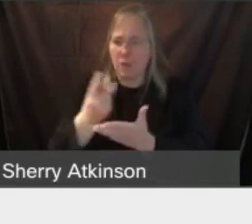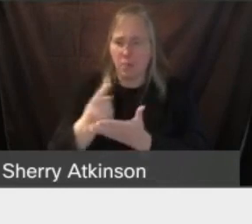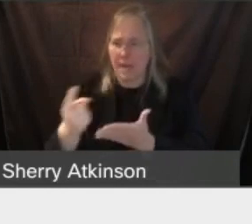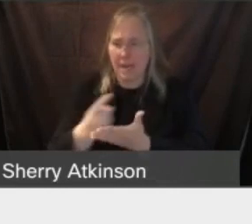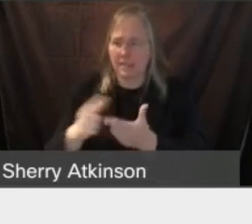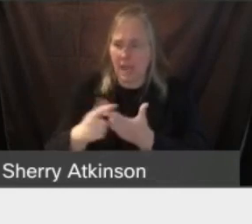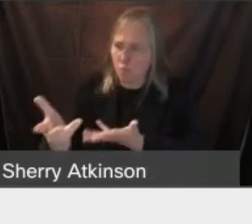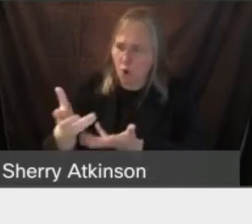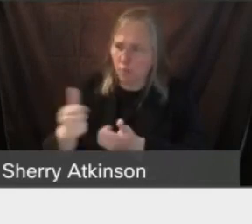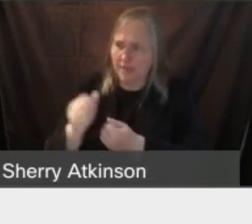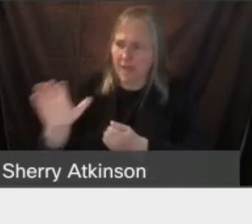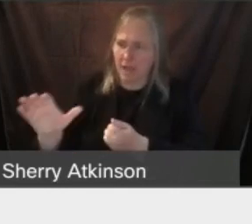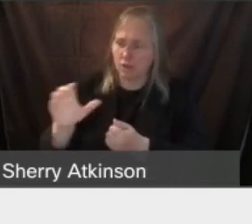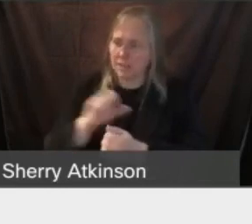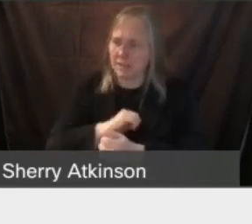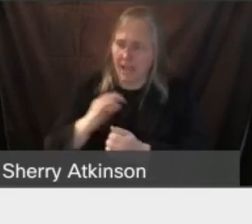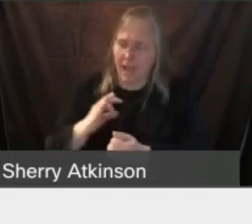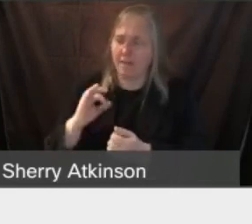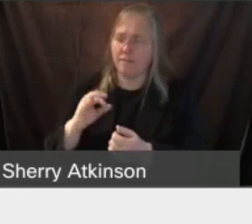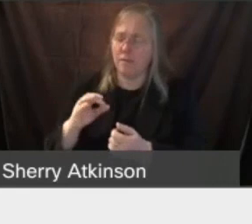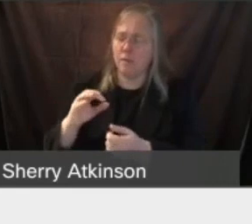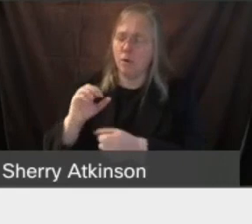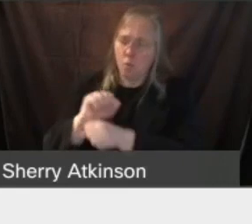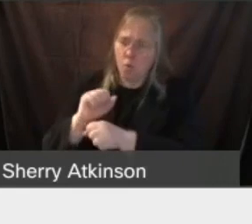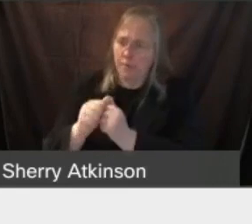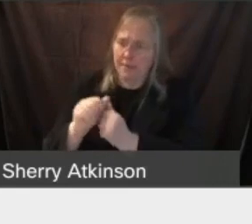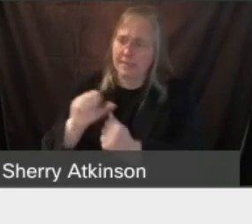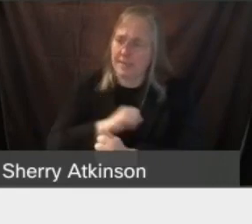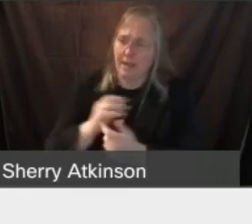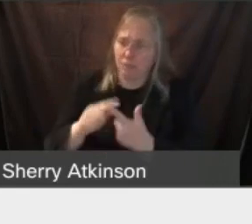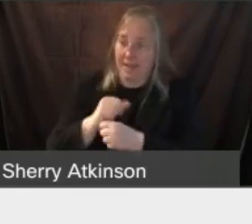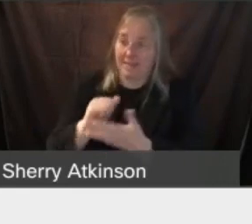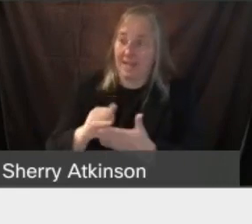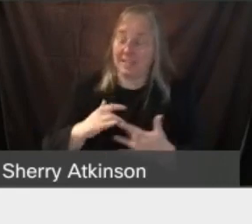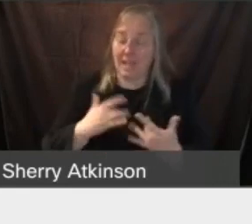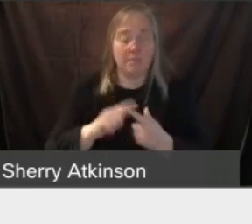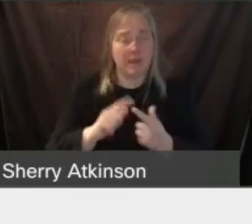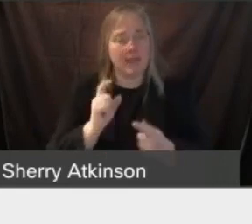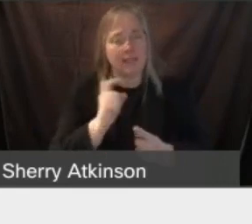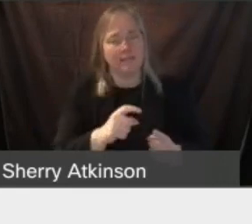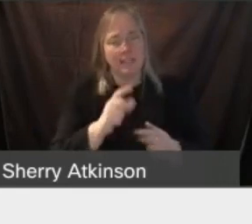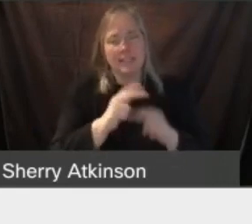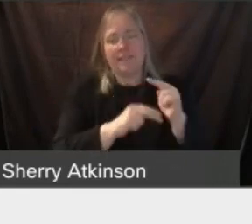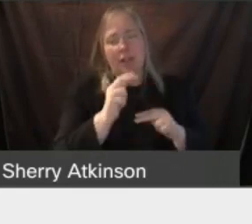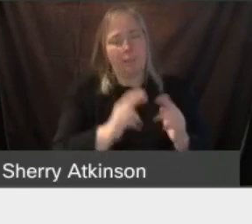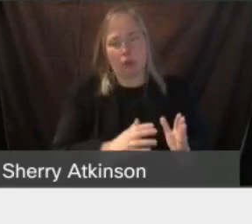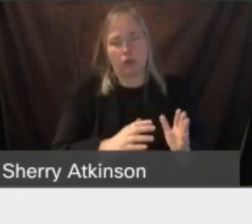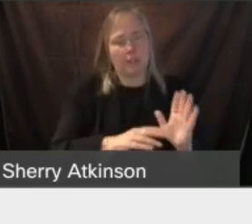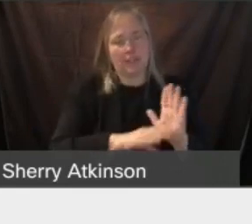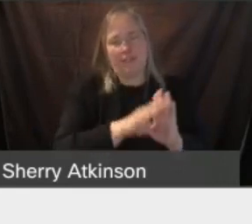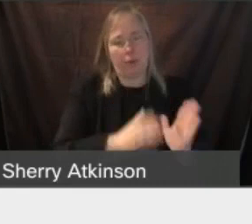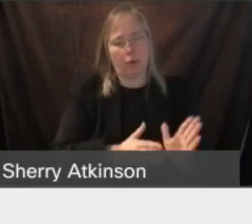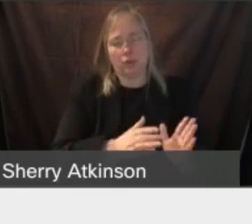status. But it gives the developers some confidence that they're going to be able to get through